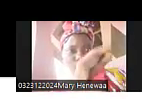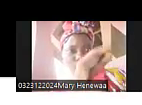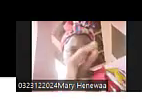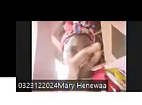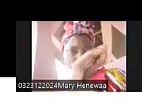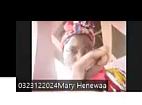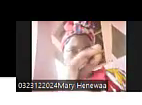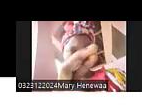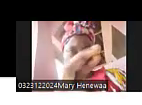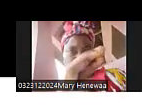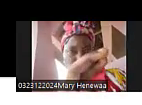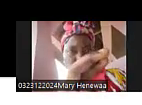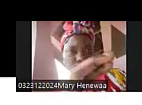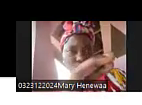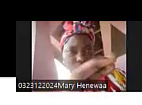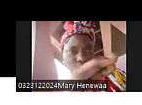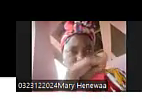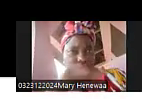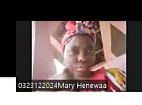S.